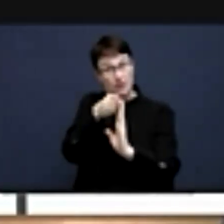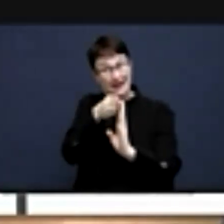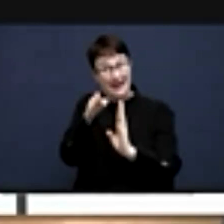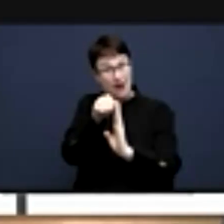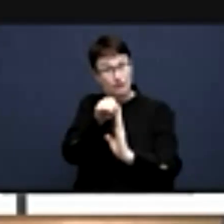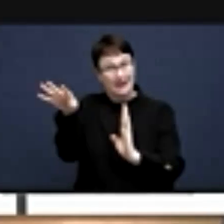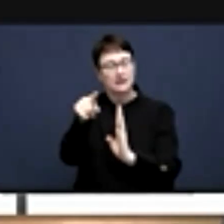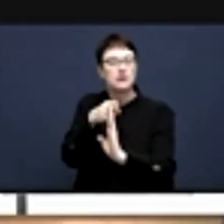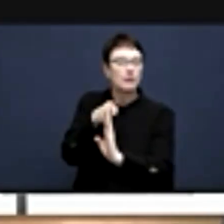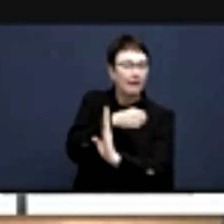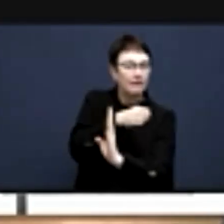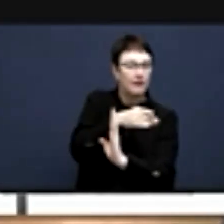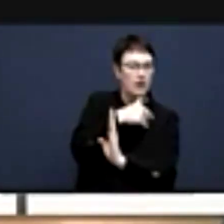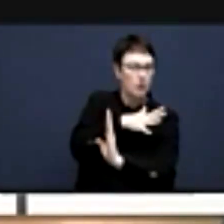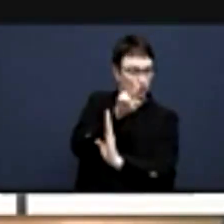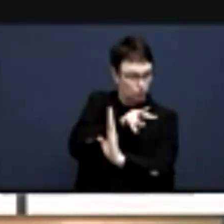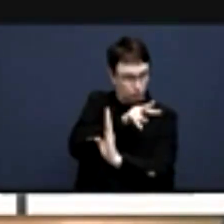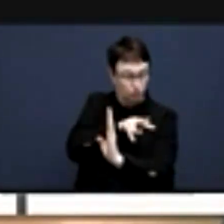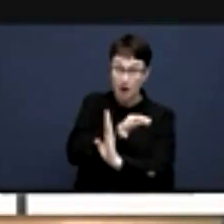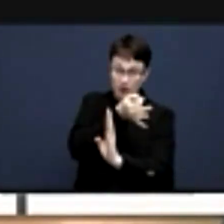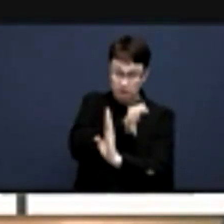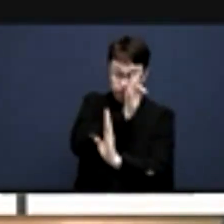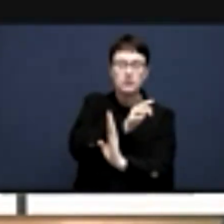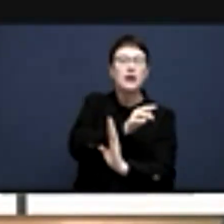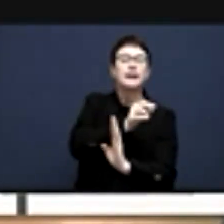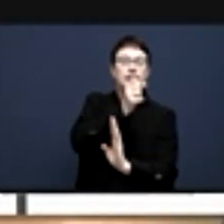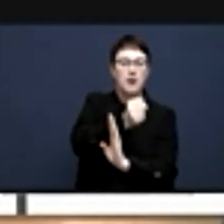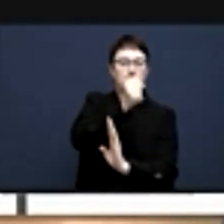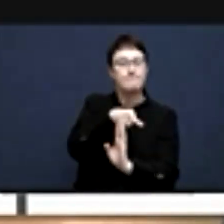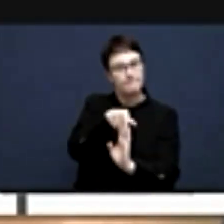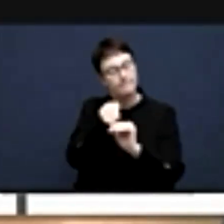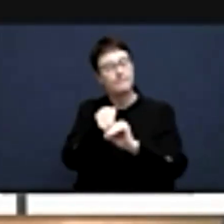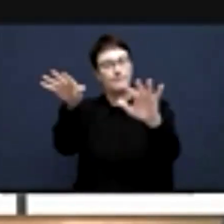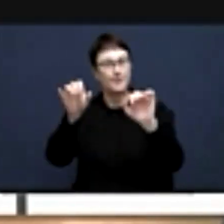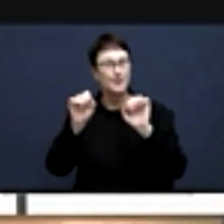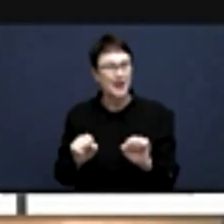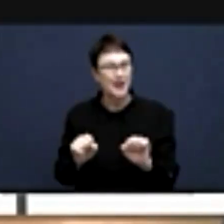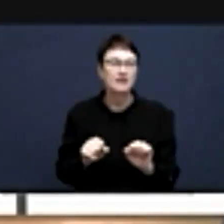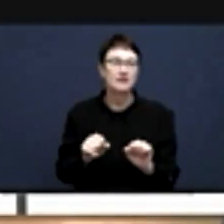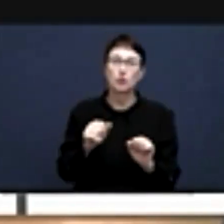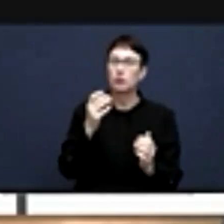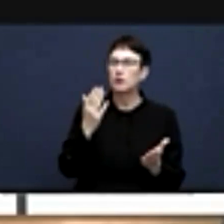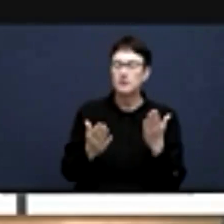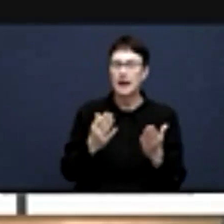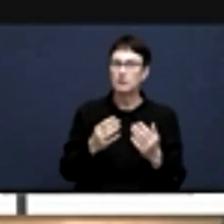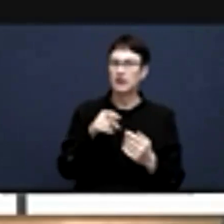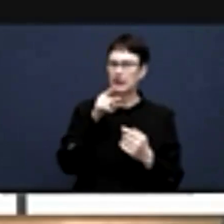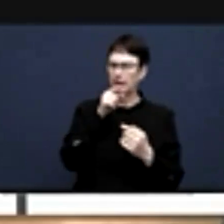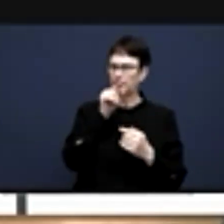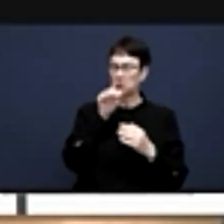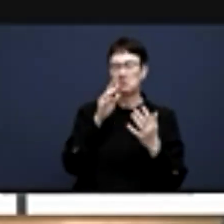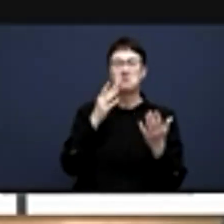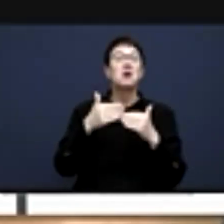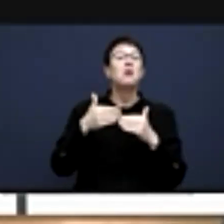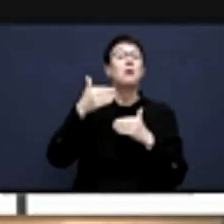legacy projects, we want to avoid new issues from being added with changes. So any change to the system